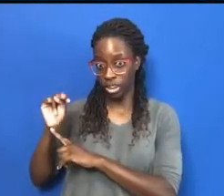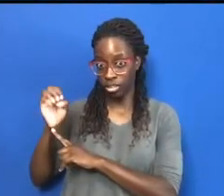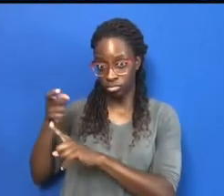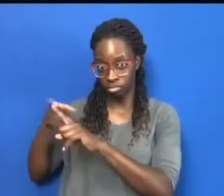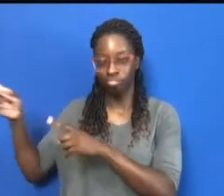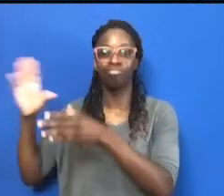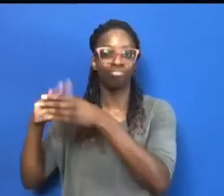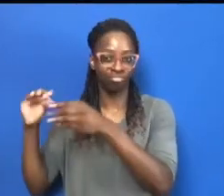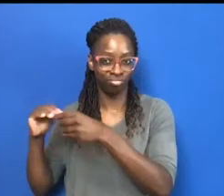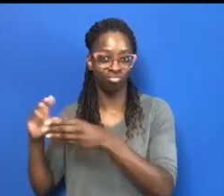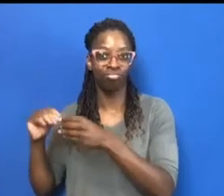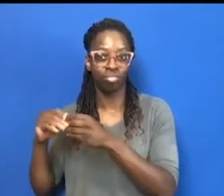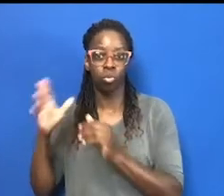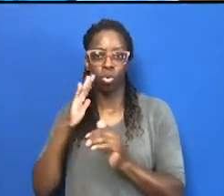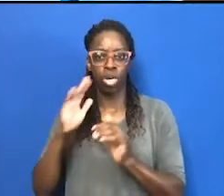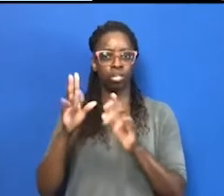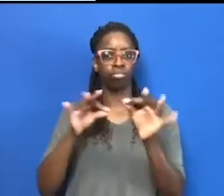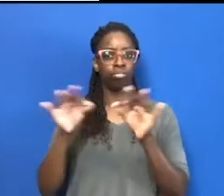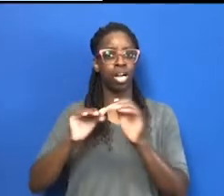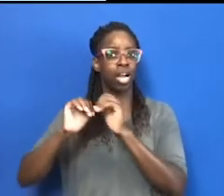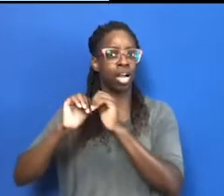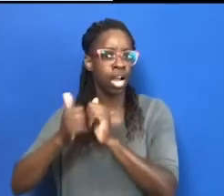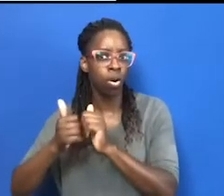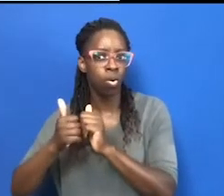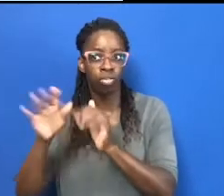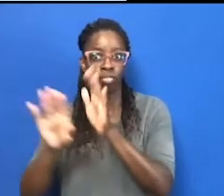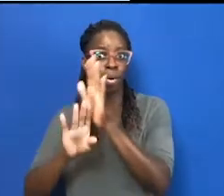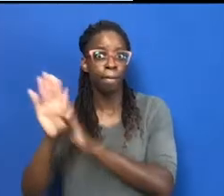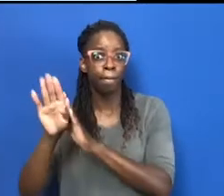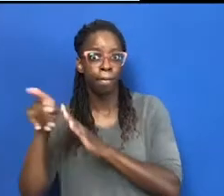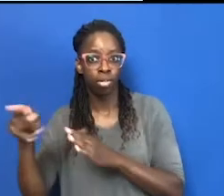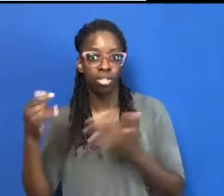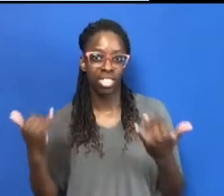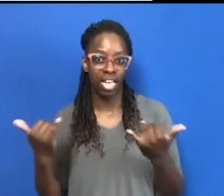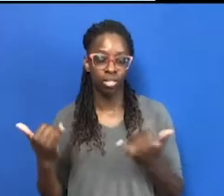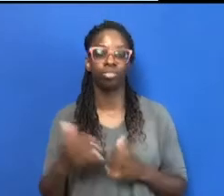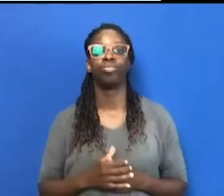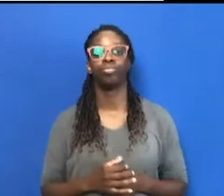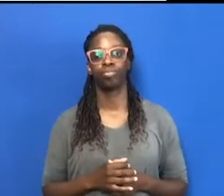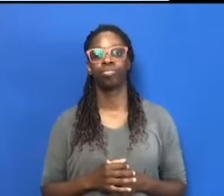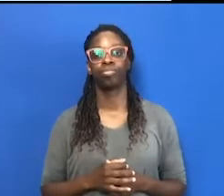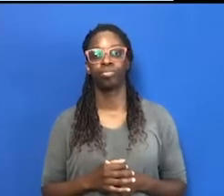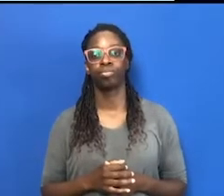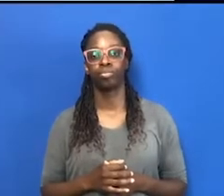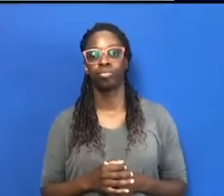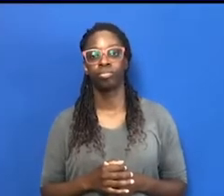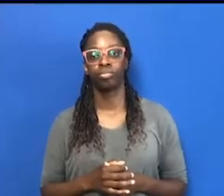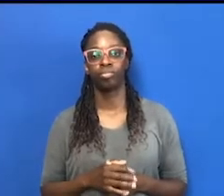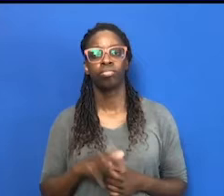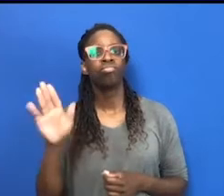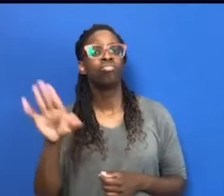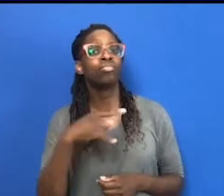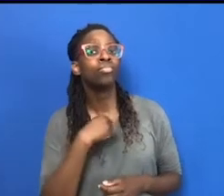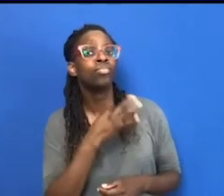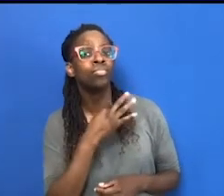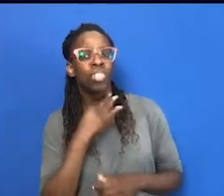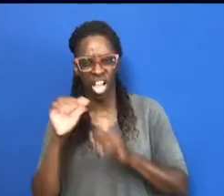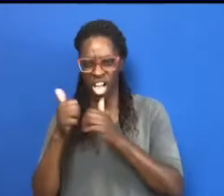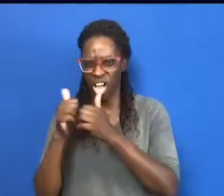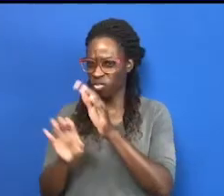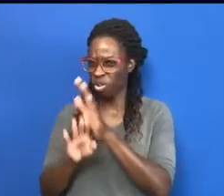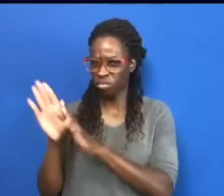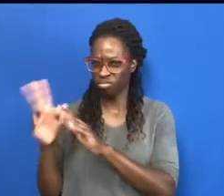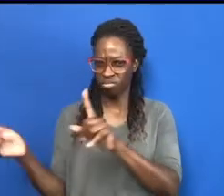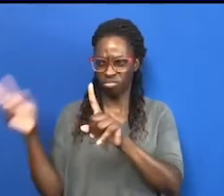just that question. So you're probably wondering how we are developing the trajectories. The short